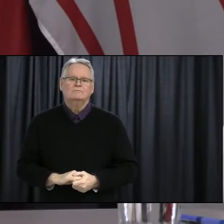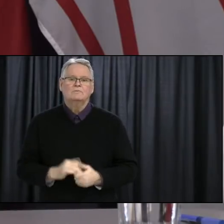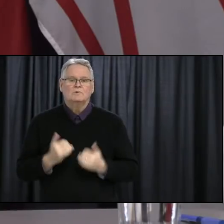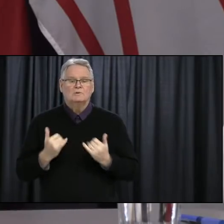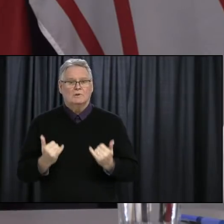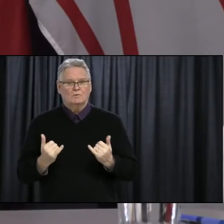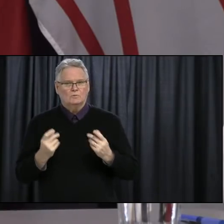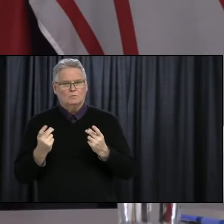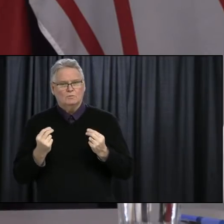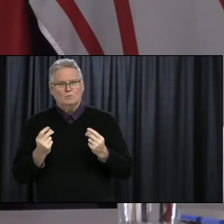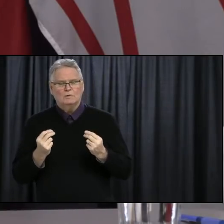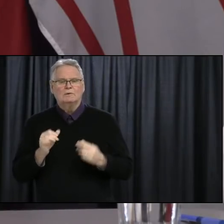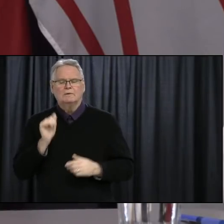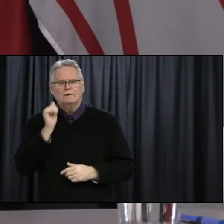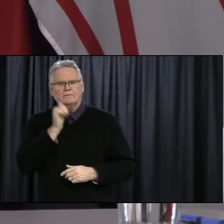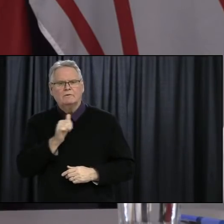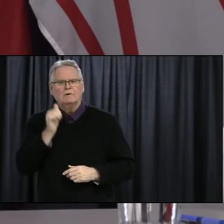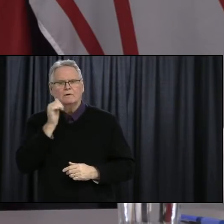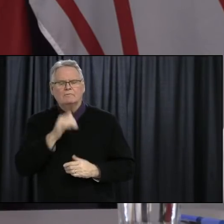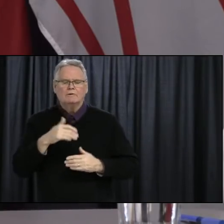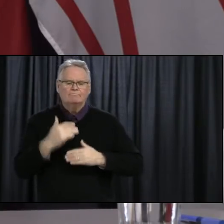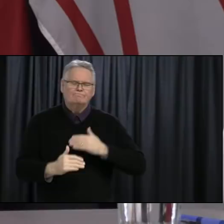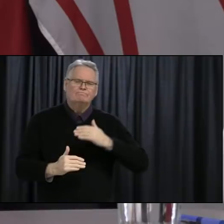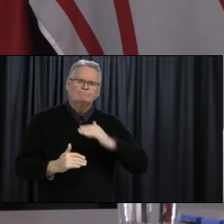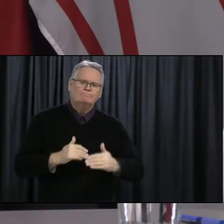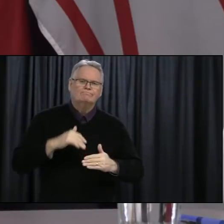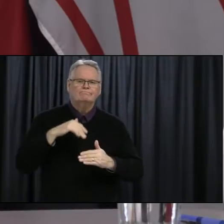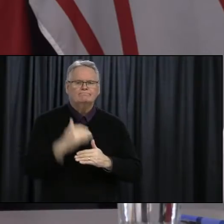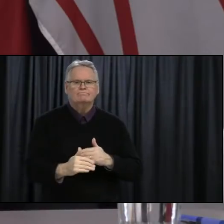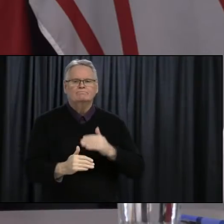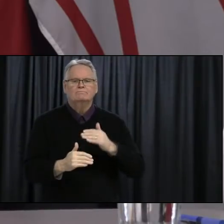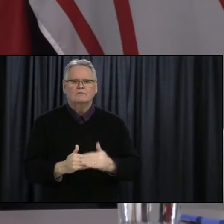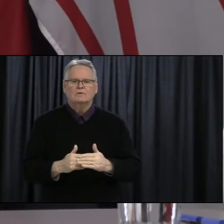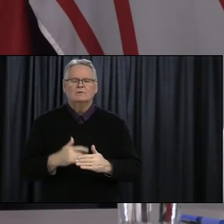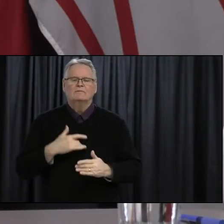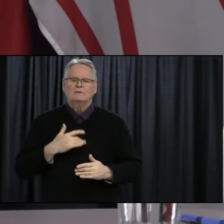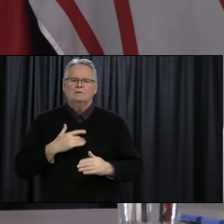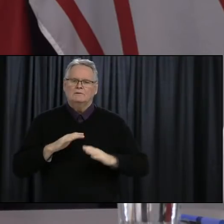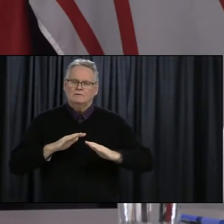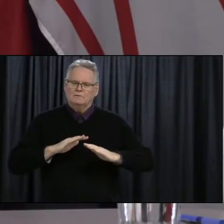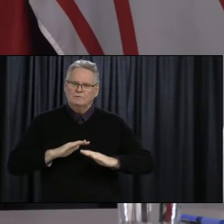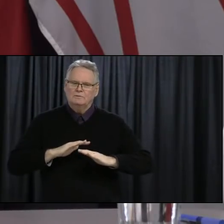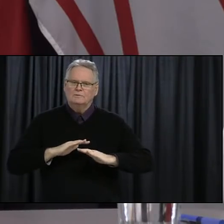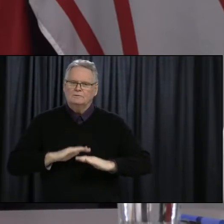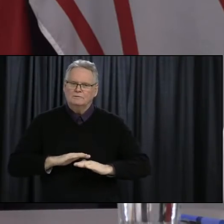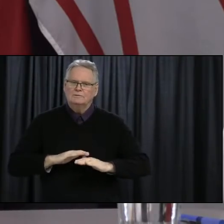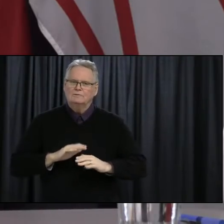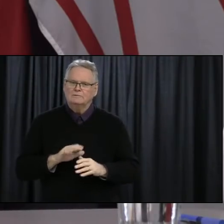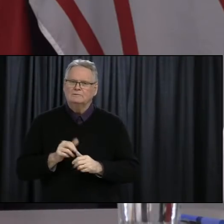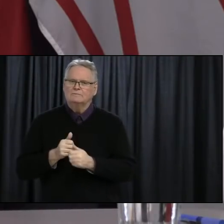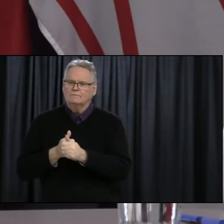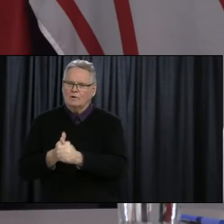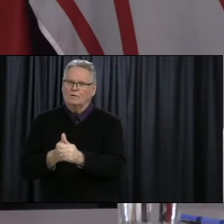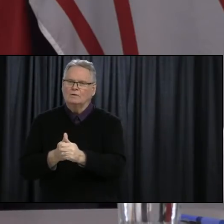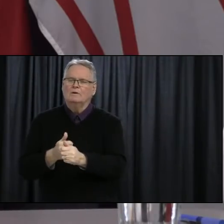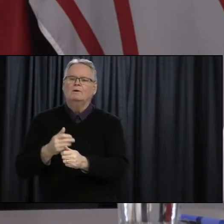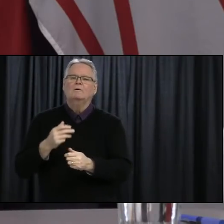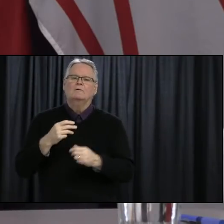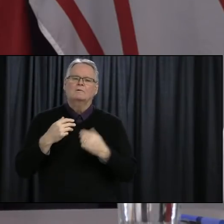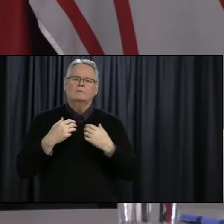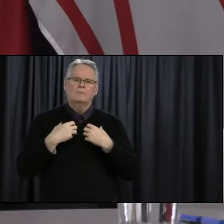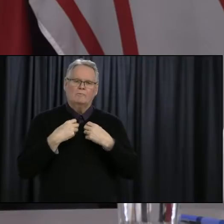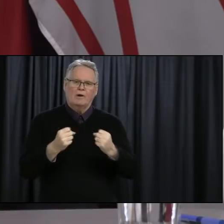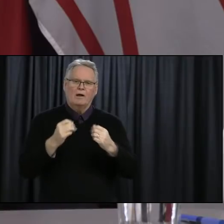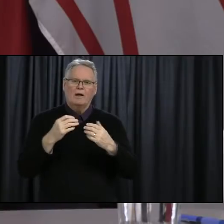deep breath, and continue to follow public health advice and guidance. With that, I'll pass it over to Dr. Fitzgerald for an